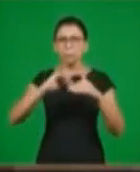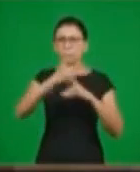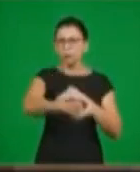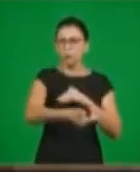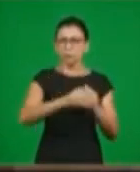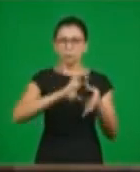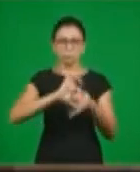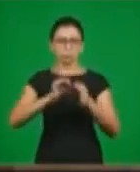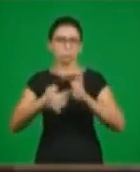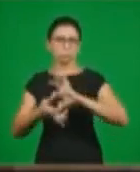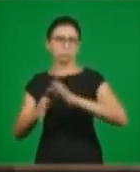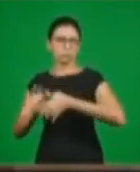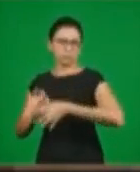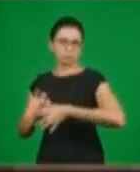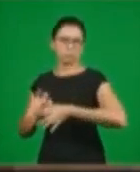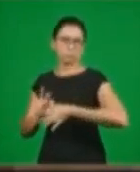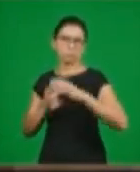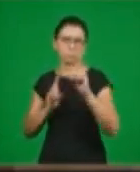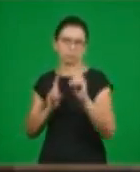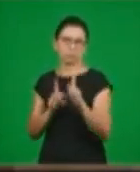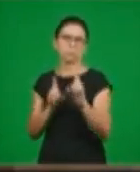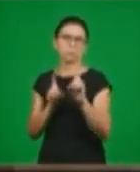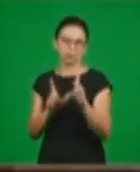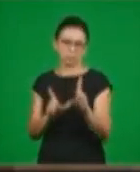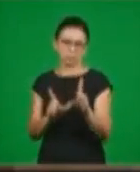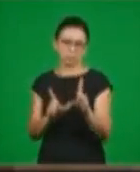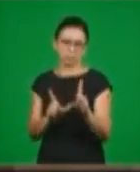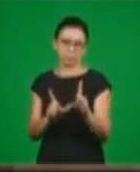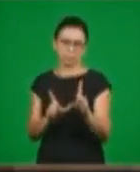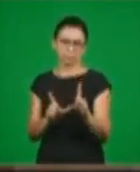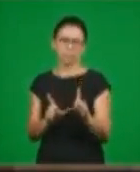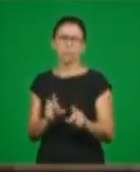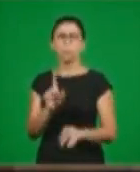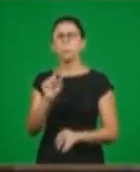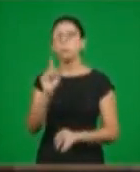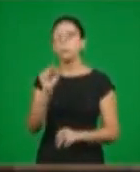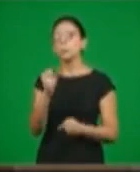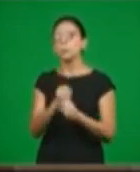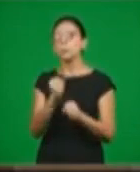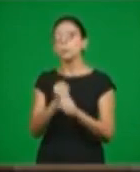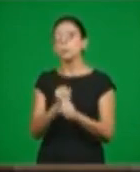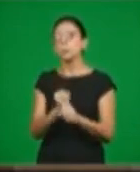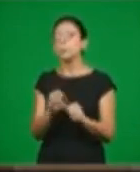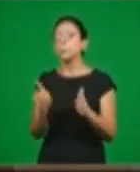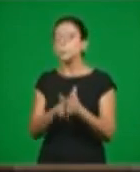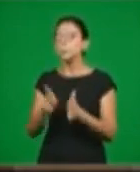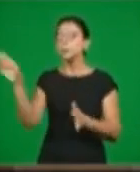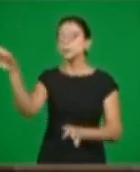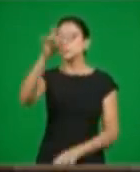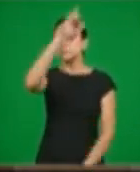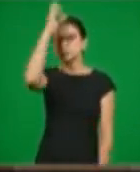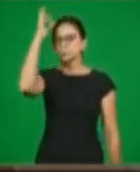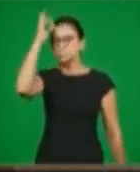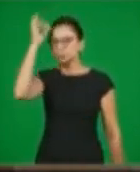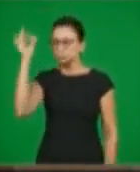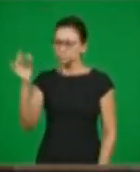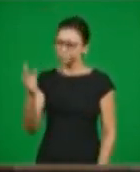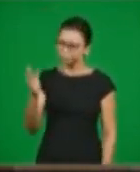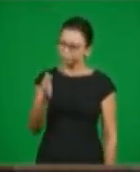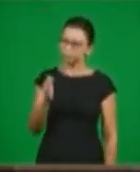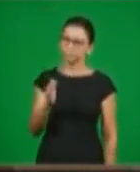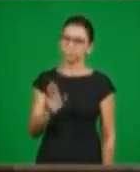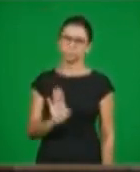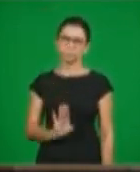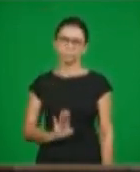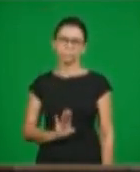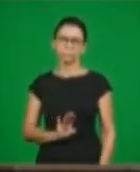and says that's a contest. No. The work of the Holy Spirit is the Spirit. It